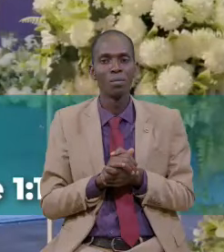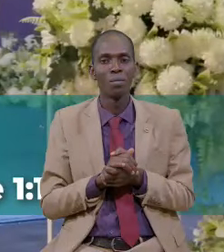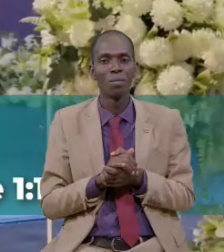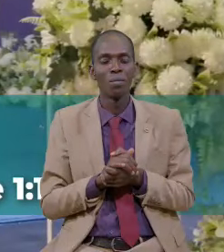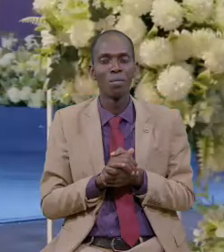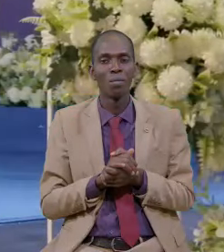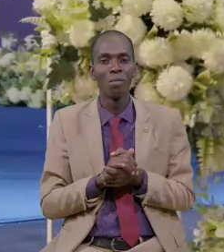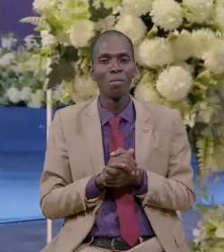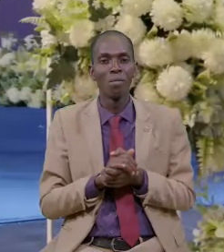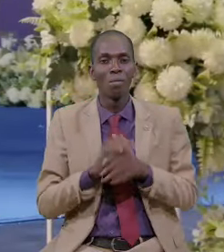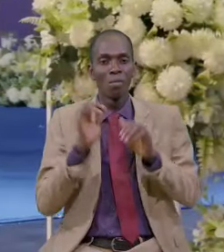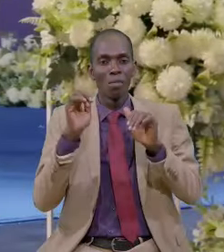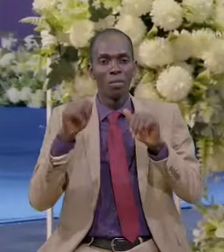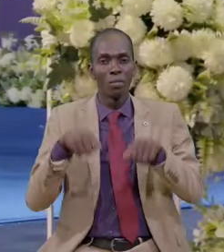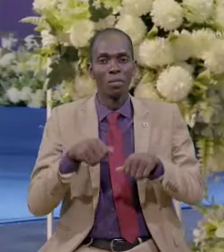Christ